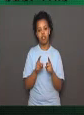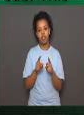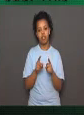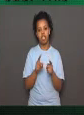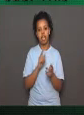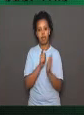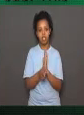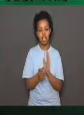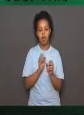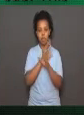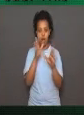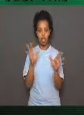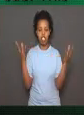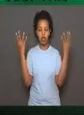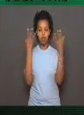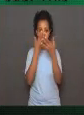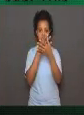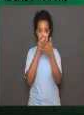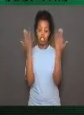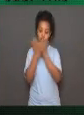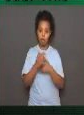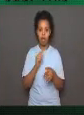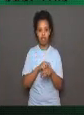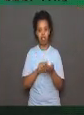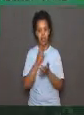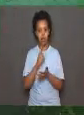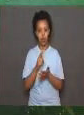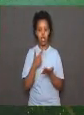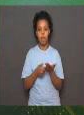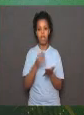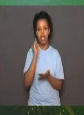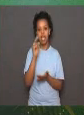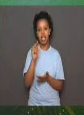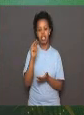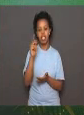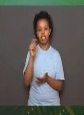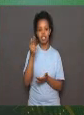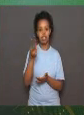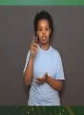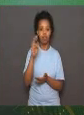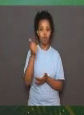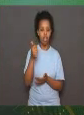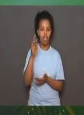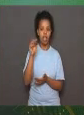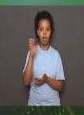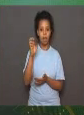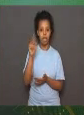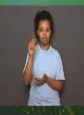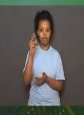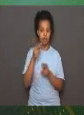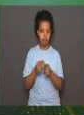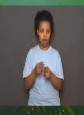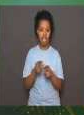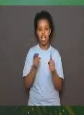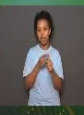cycle. This is called entrainment. For our first activity, students,